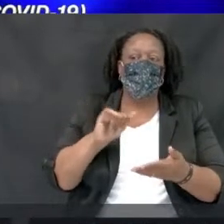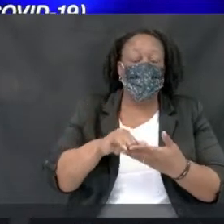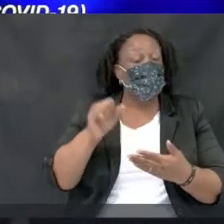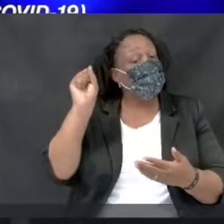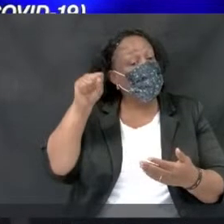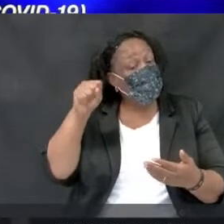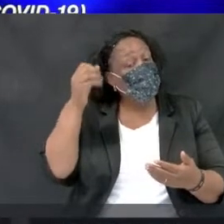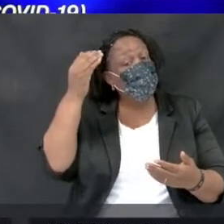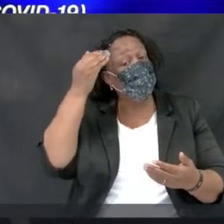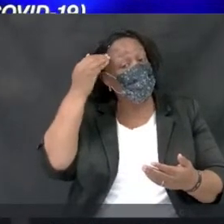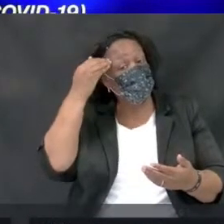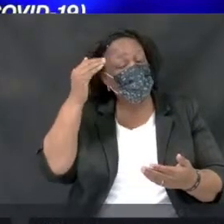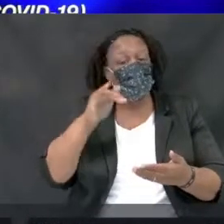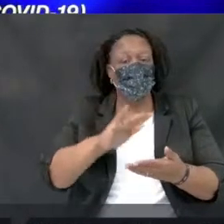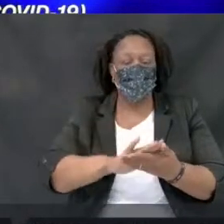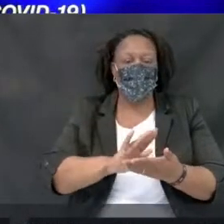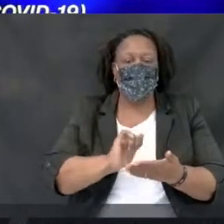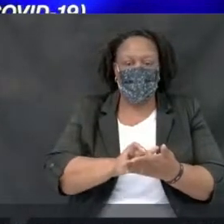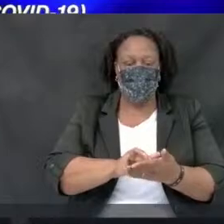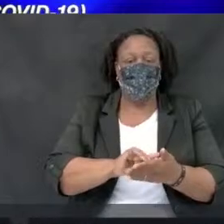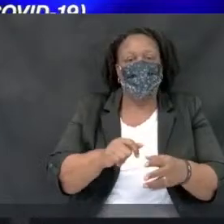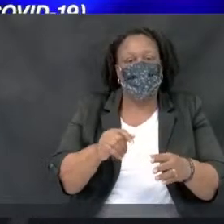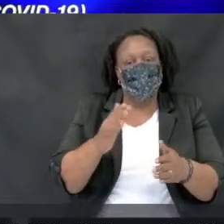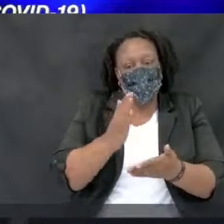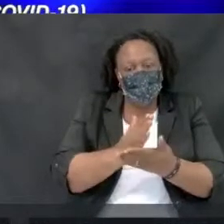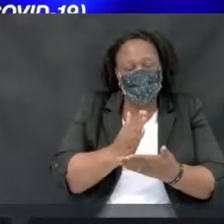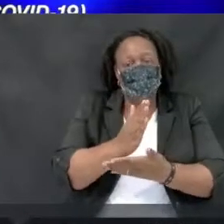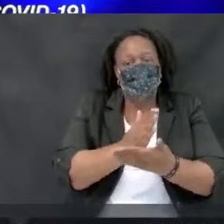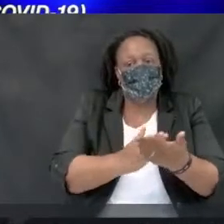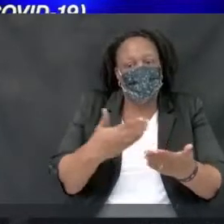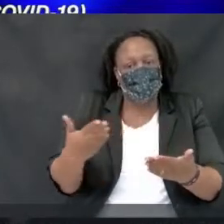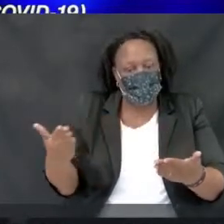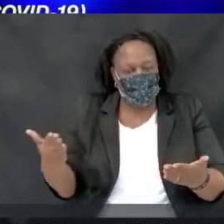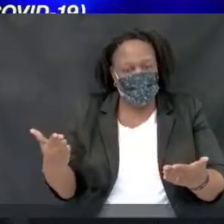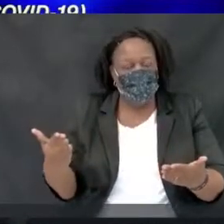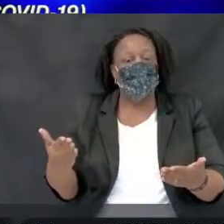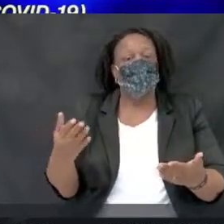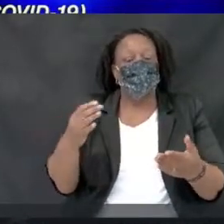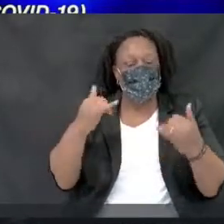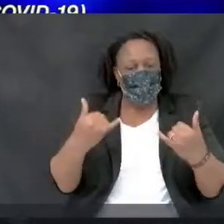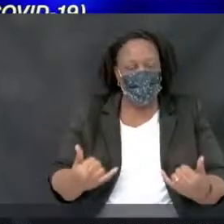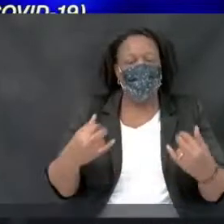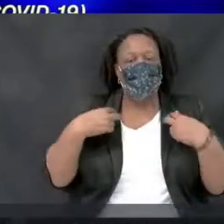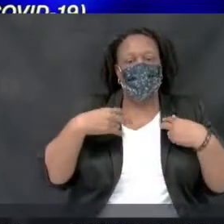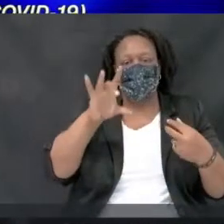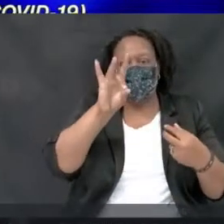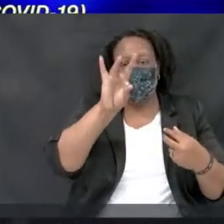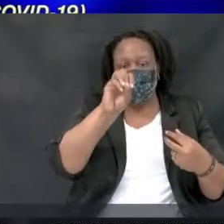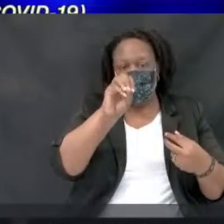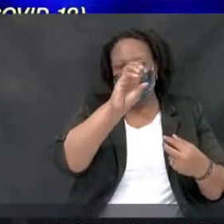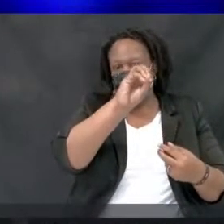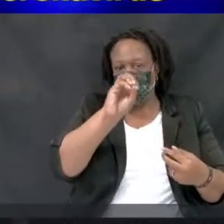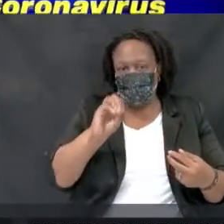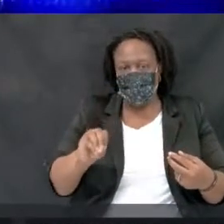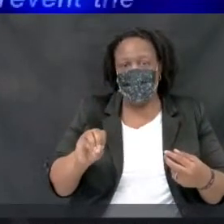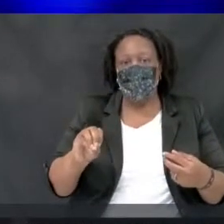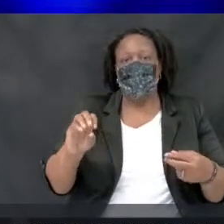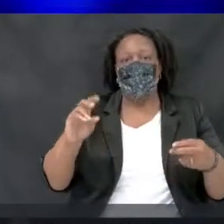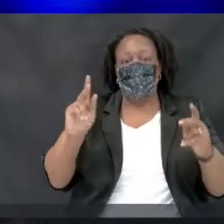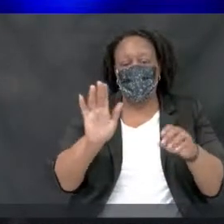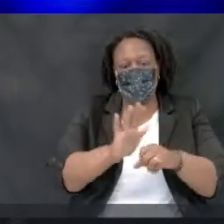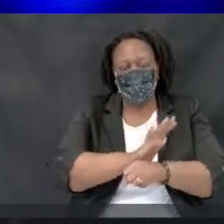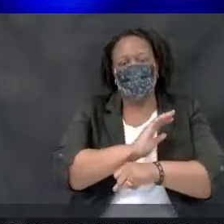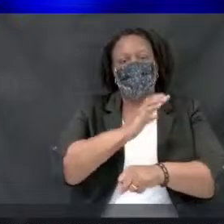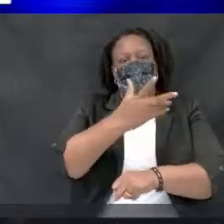fully vaccinated people once we get to the 80% vaccination threshold for adults as we continue to open